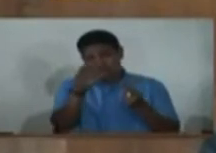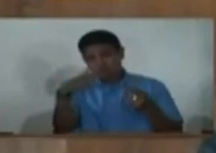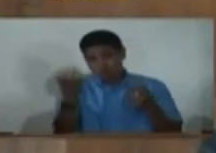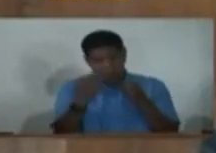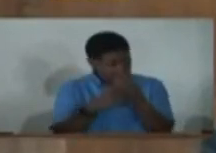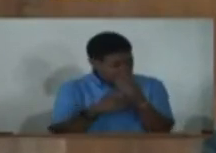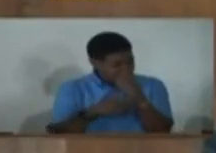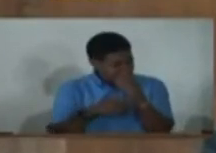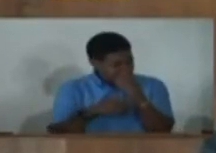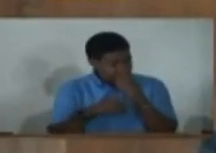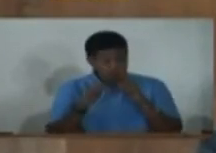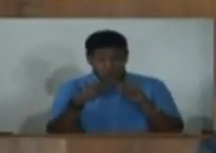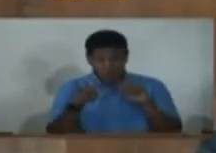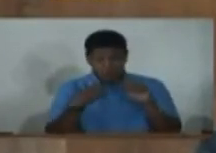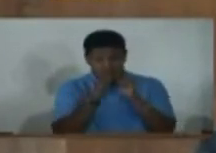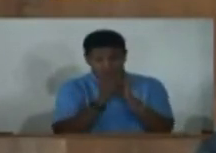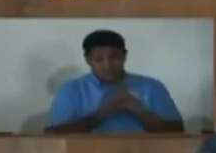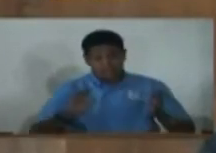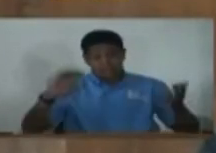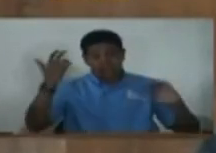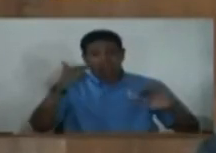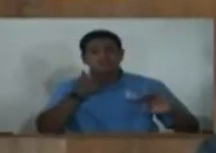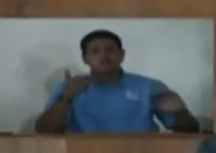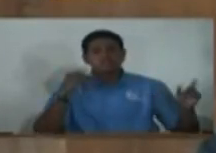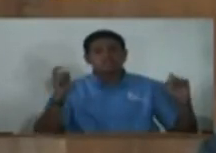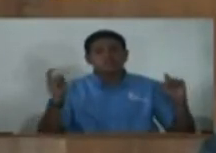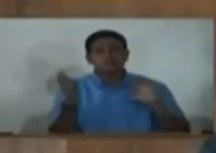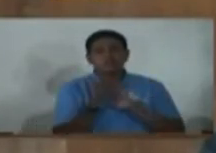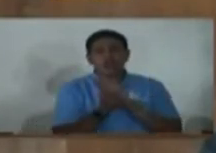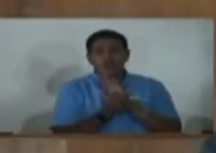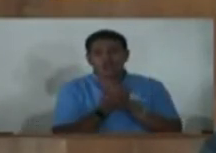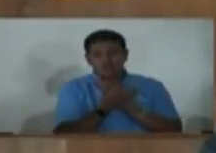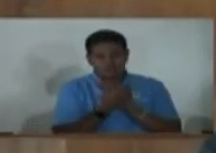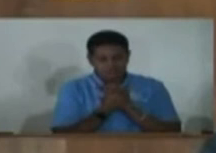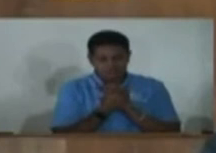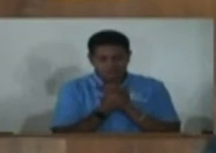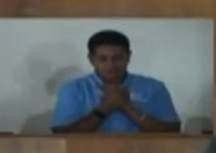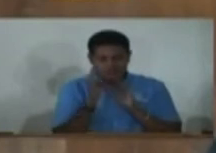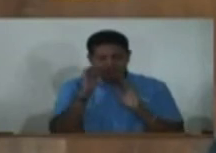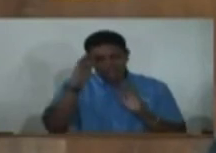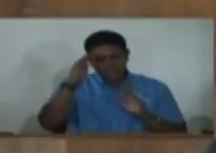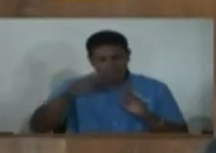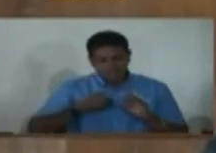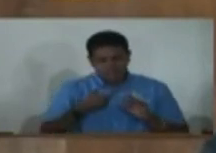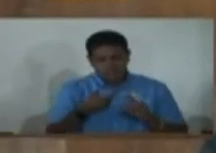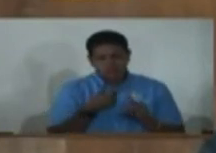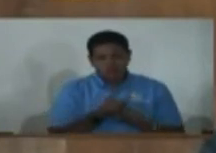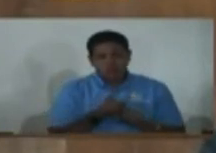we amended the Disaster Risk Management Act to introduce